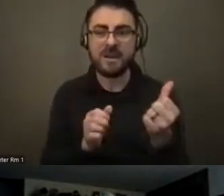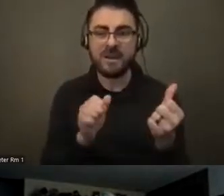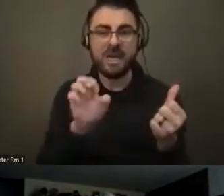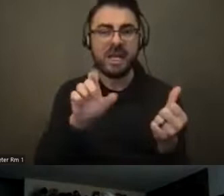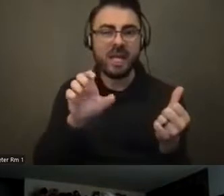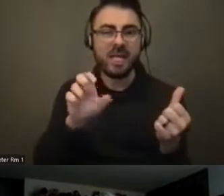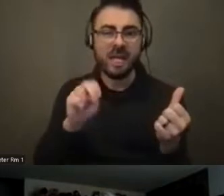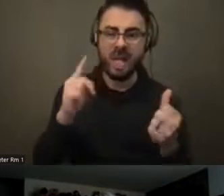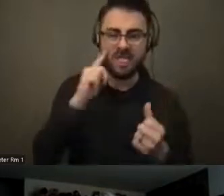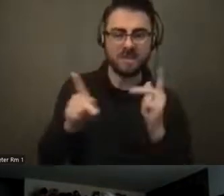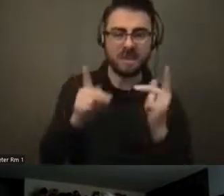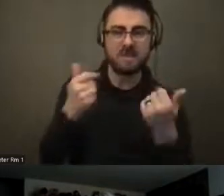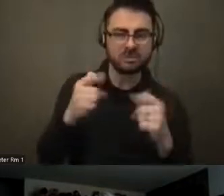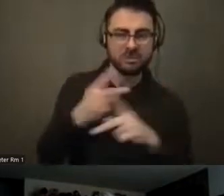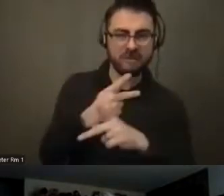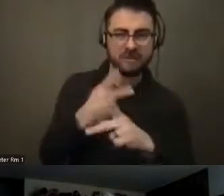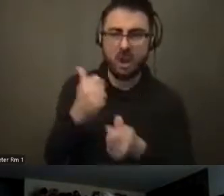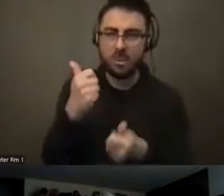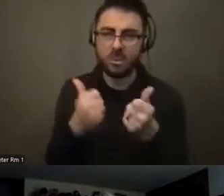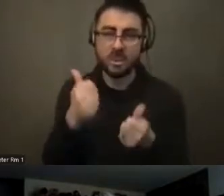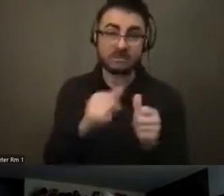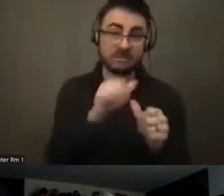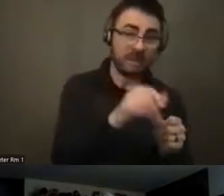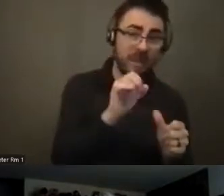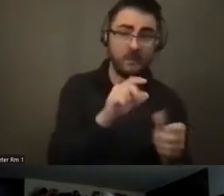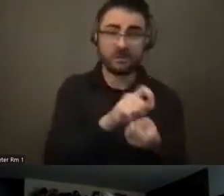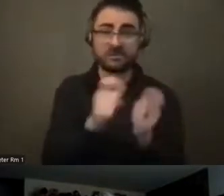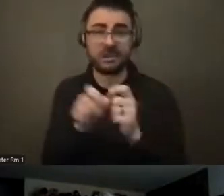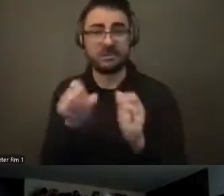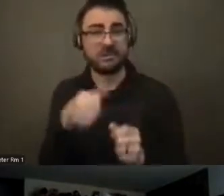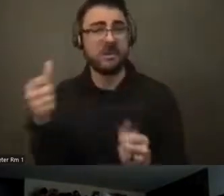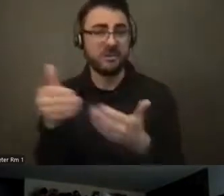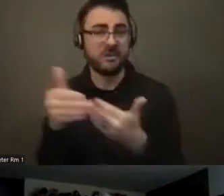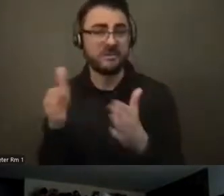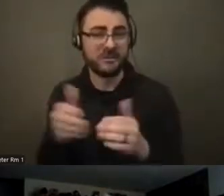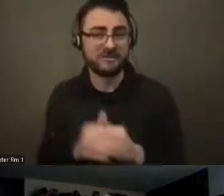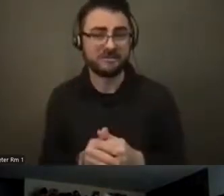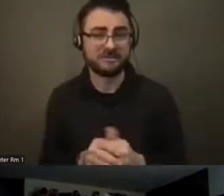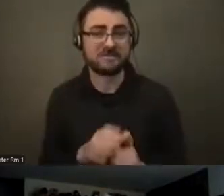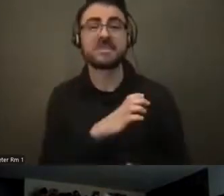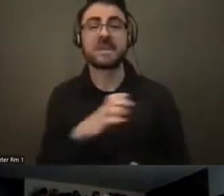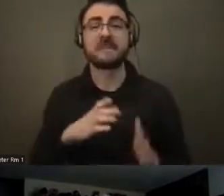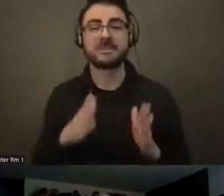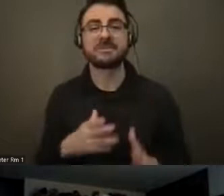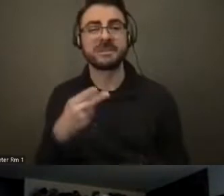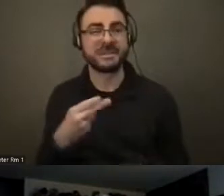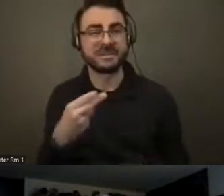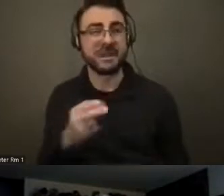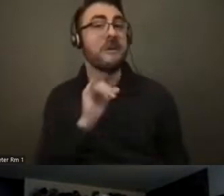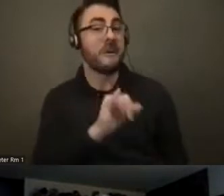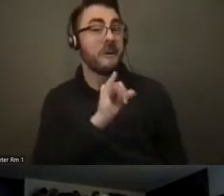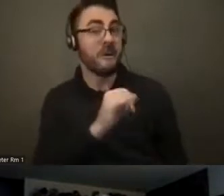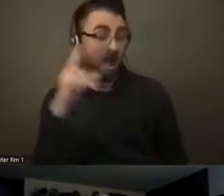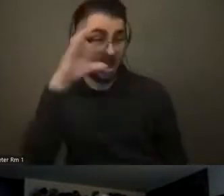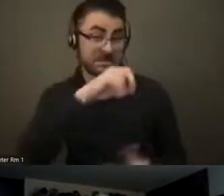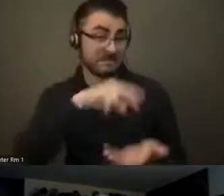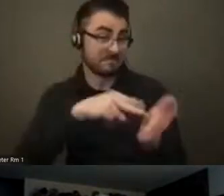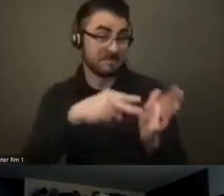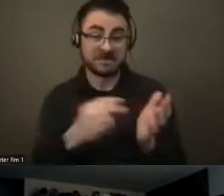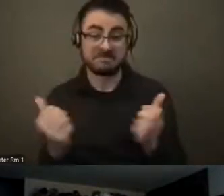or where they're going. So got it. Well, it just means we get more time together. Right.